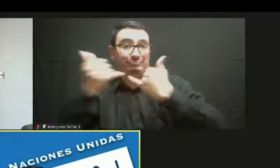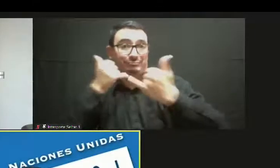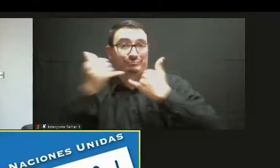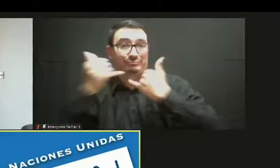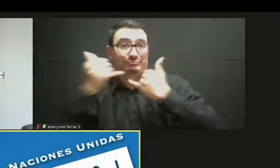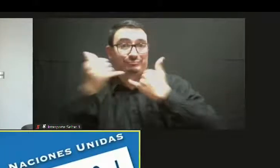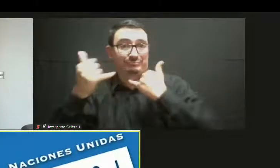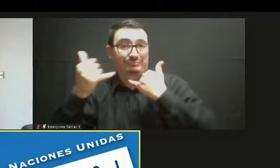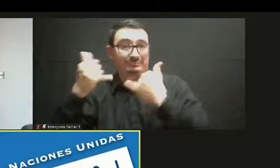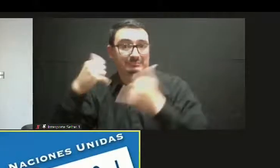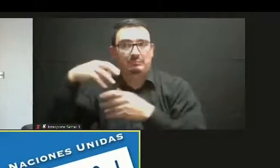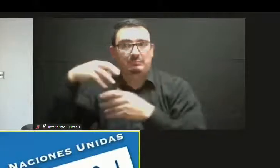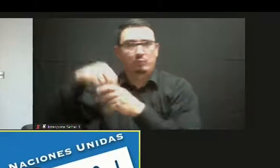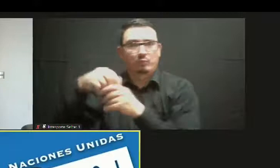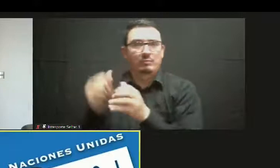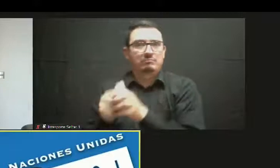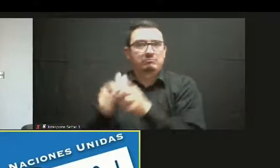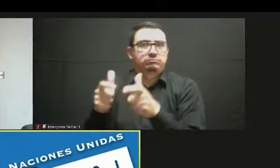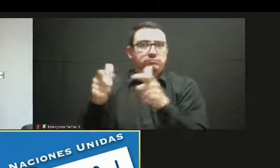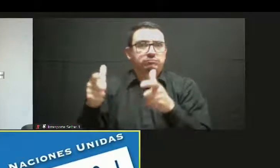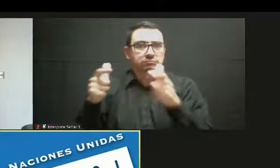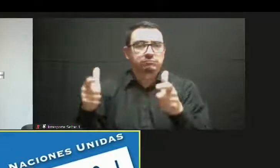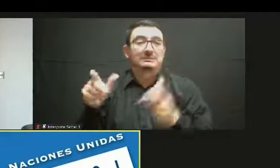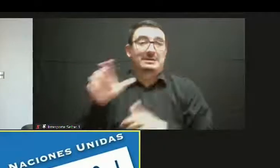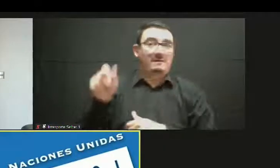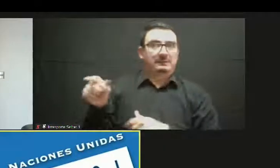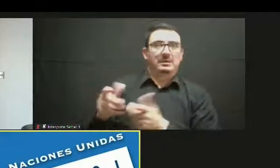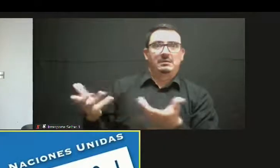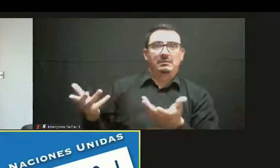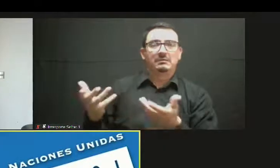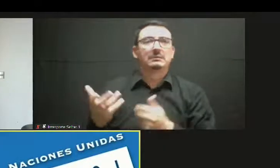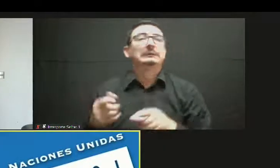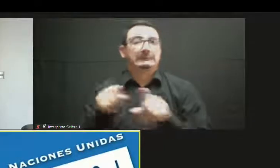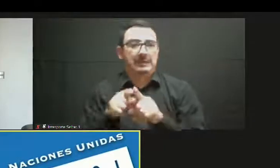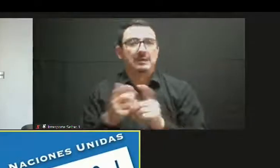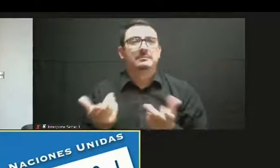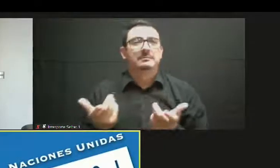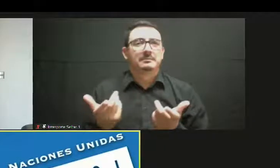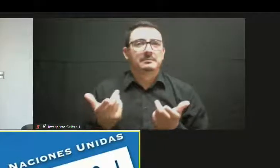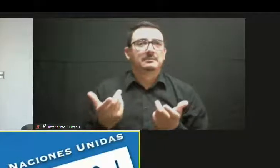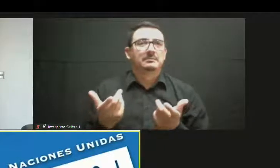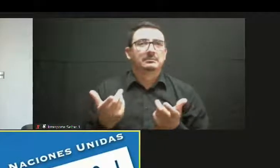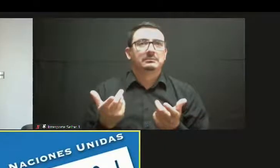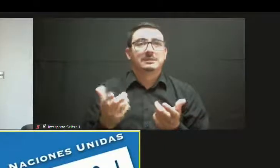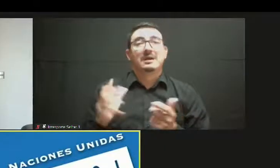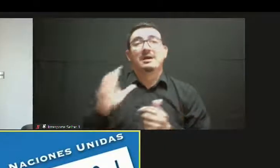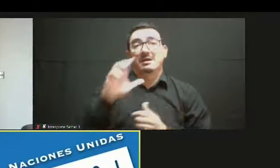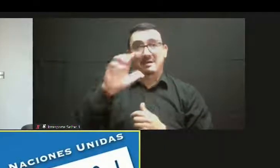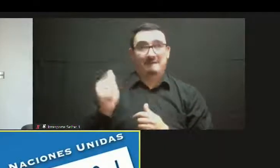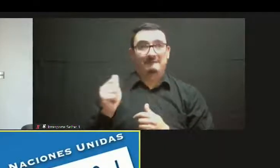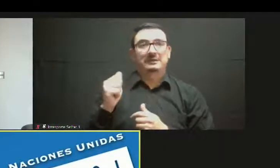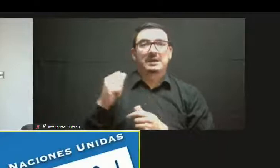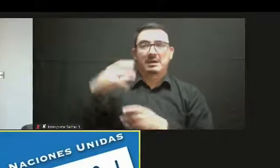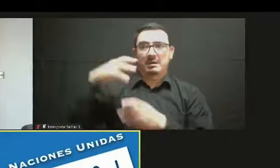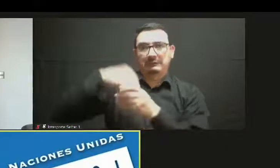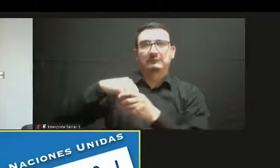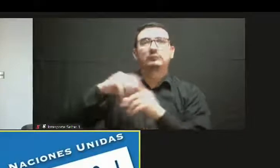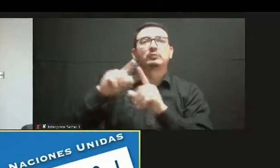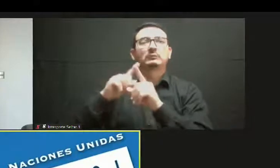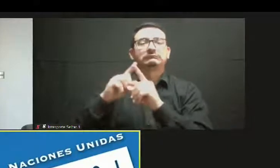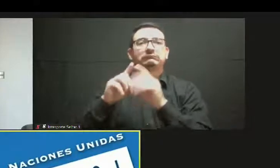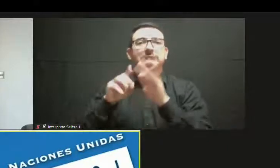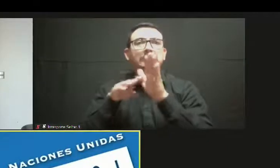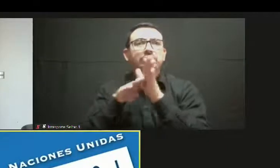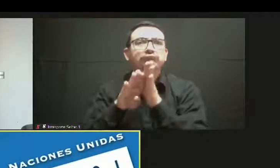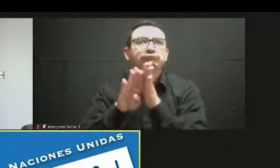the developing region that is showing the largest growth rates in the last few years in these types of services. And I think also a